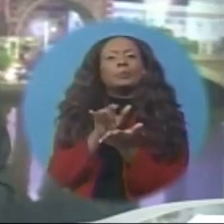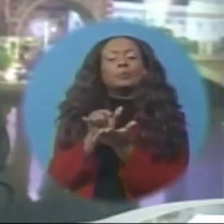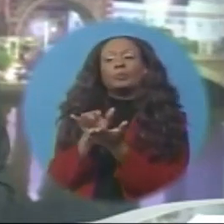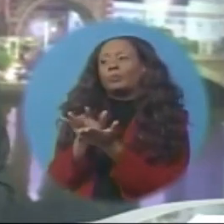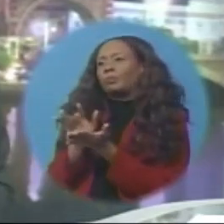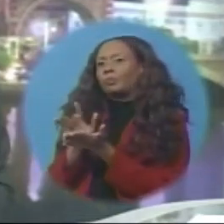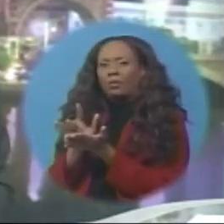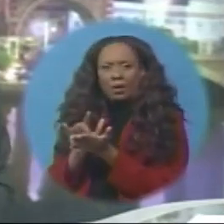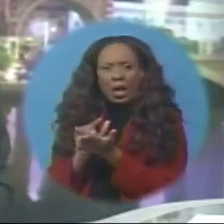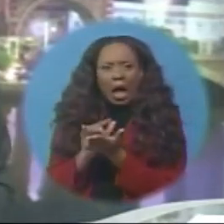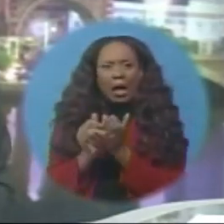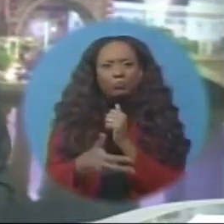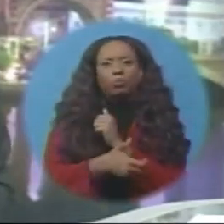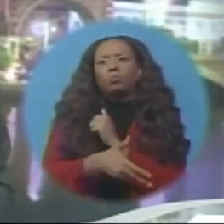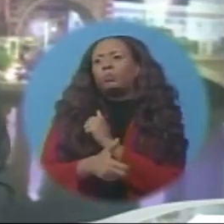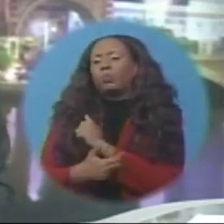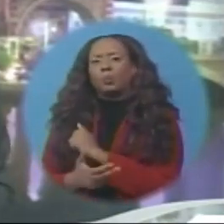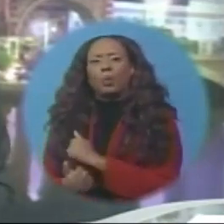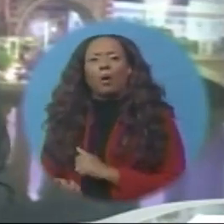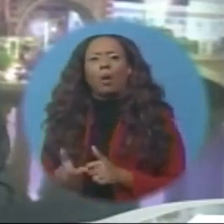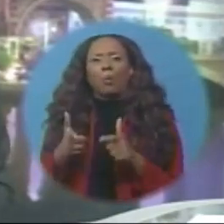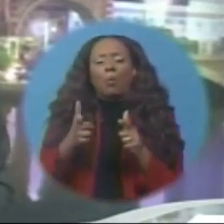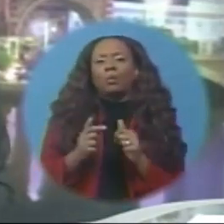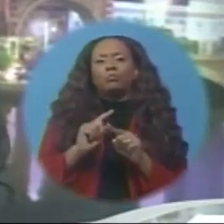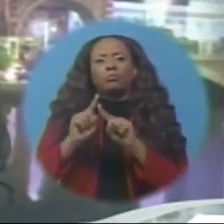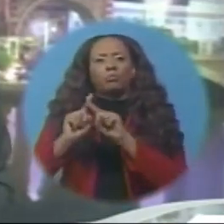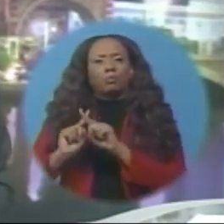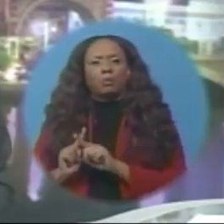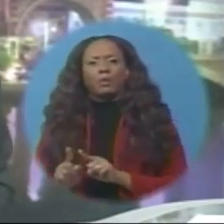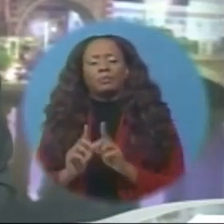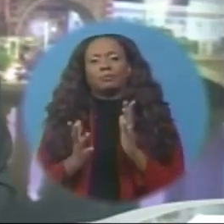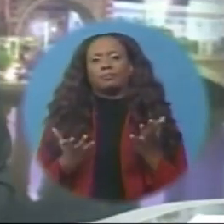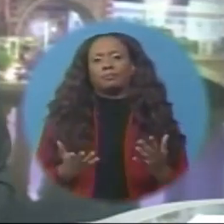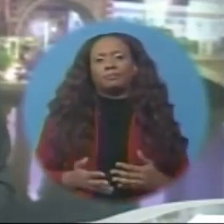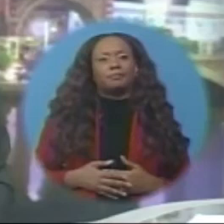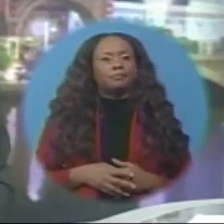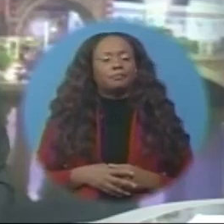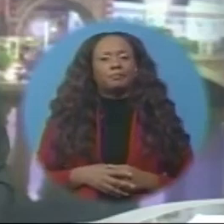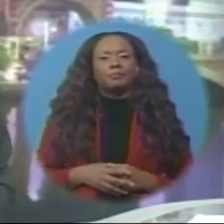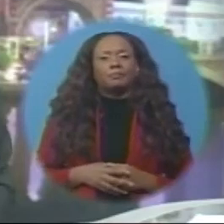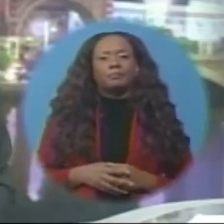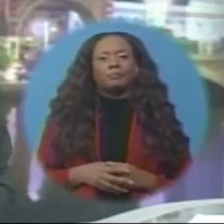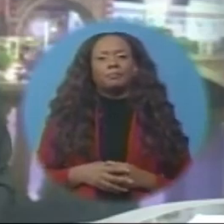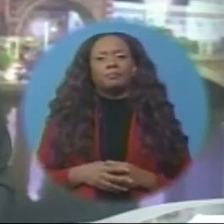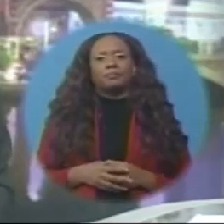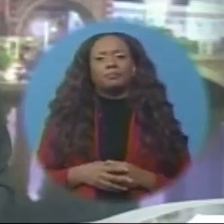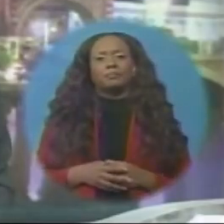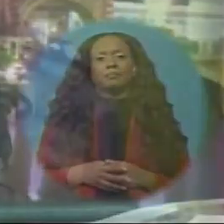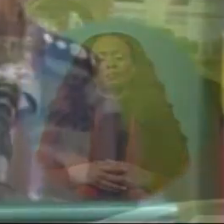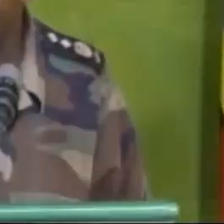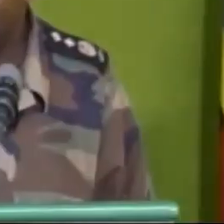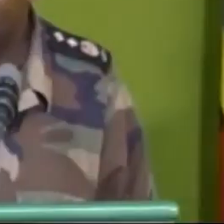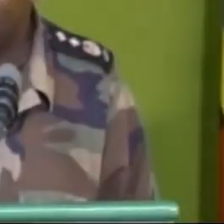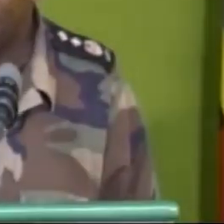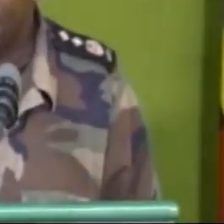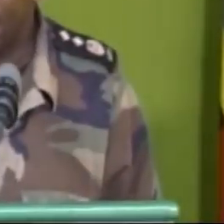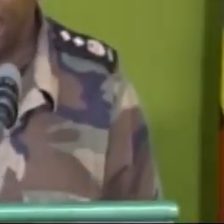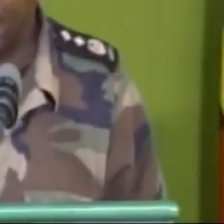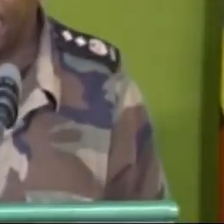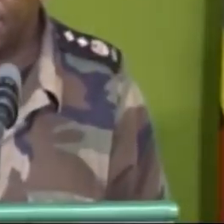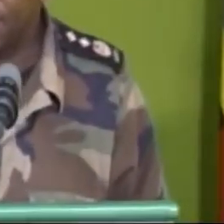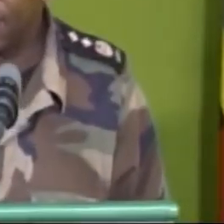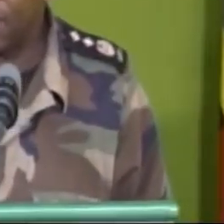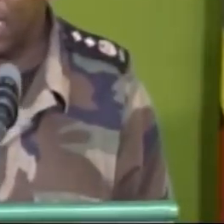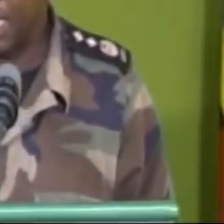in a number of communities. People were held for a number of offenses. To date,